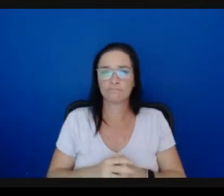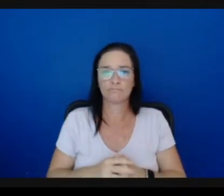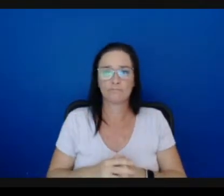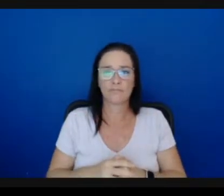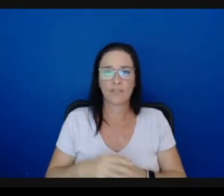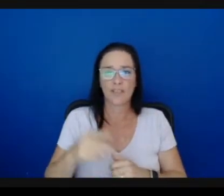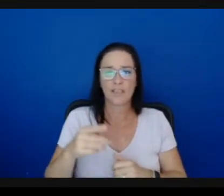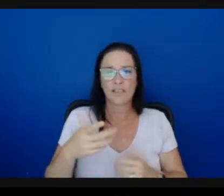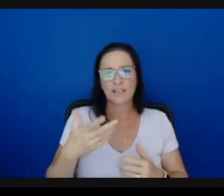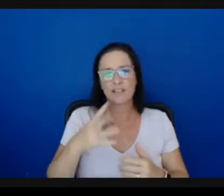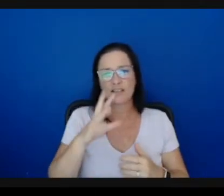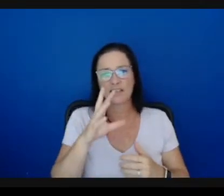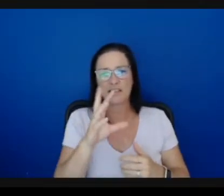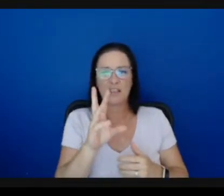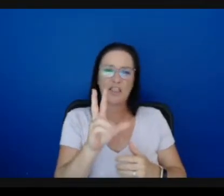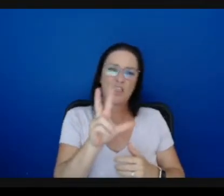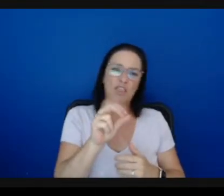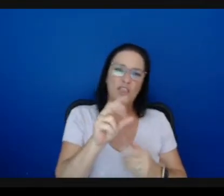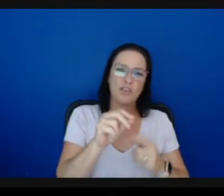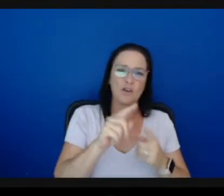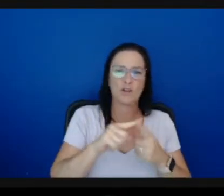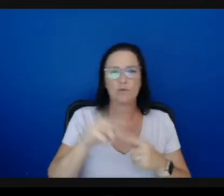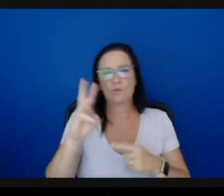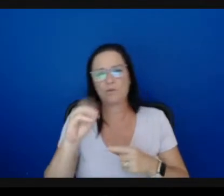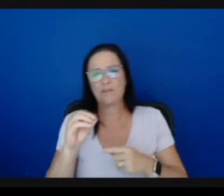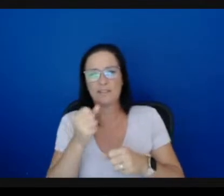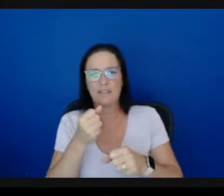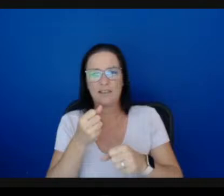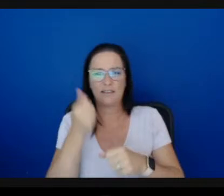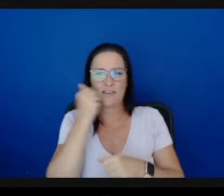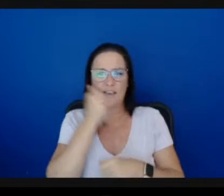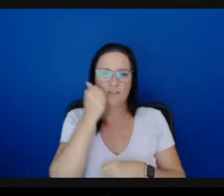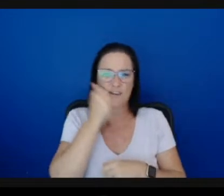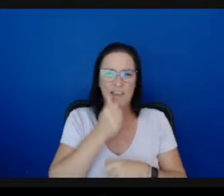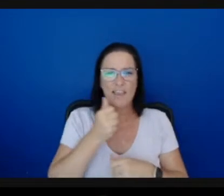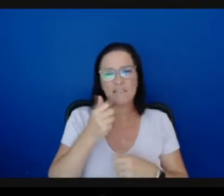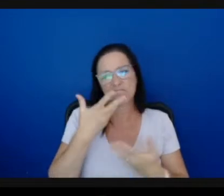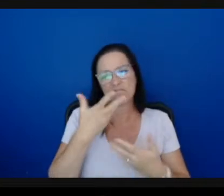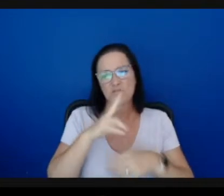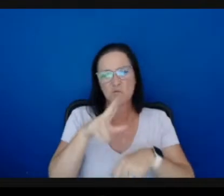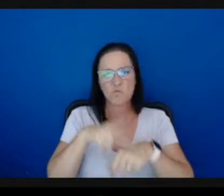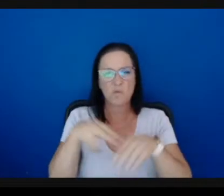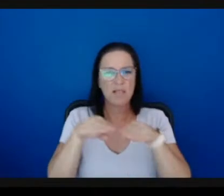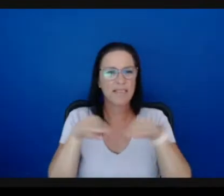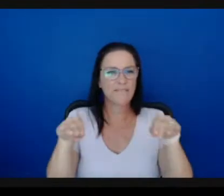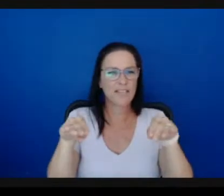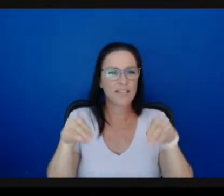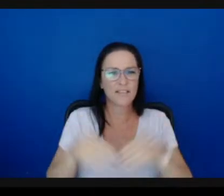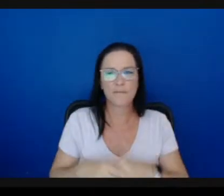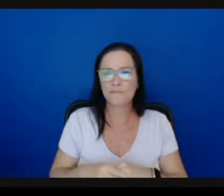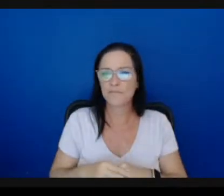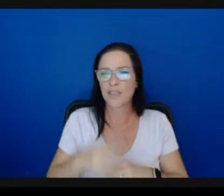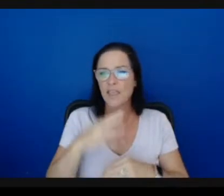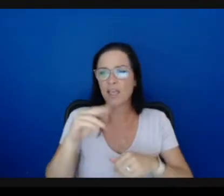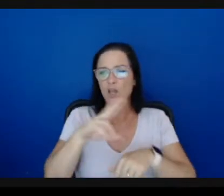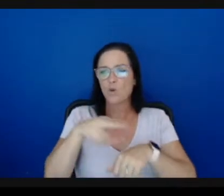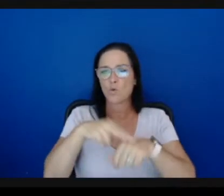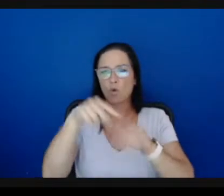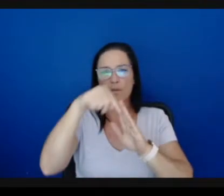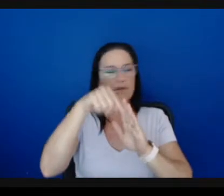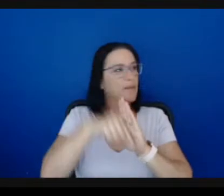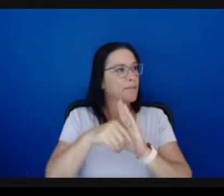to 50 to 30 earthquakes per day here, but pretty normal. And in normal depths as well. The pattern